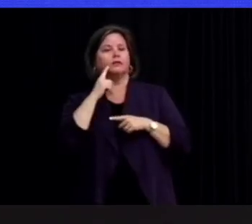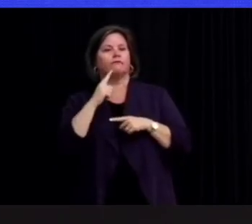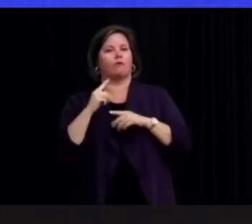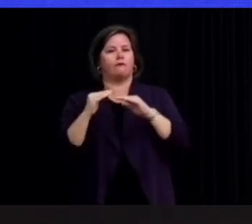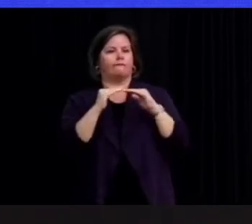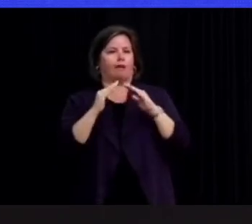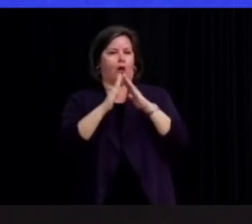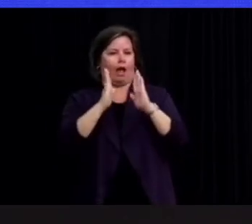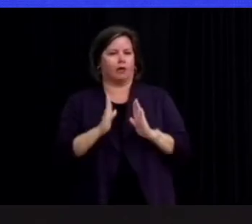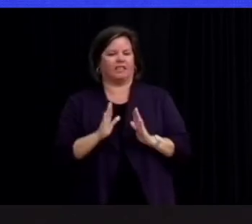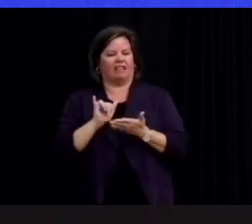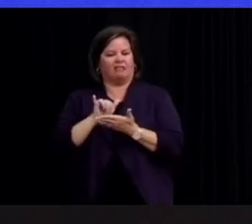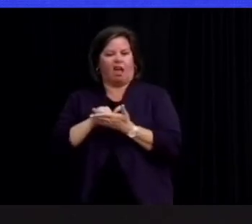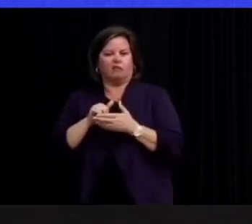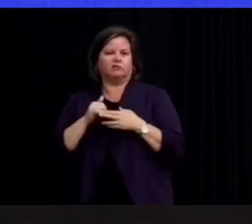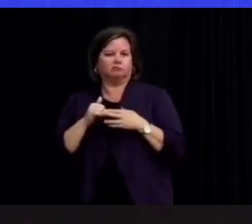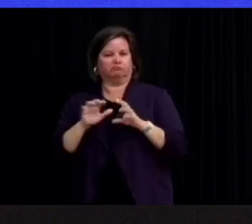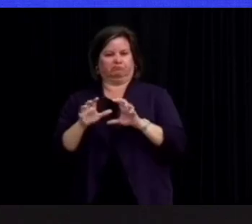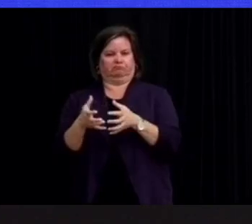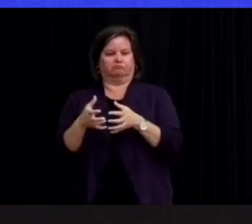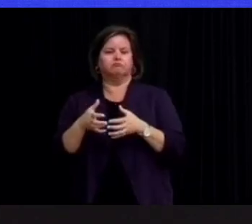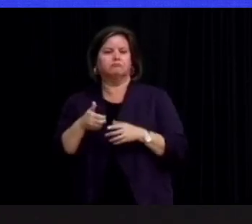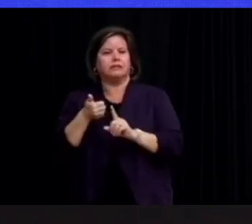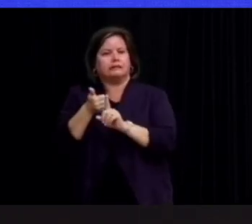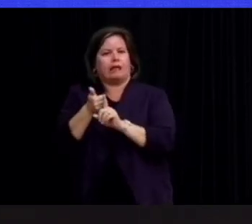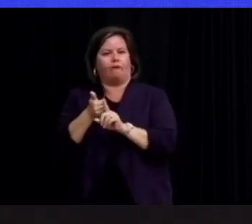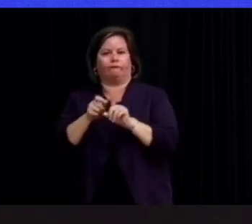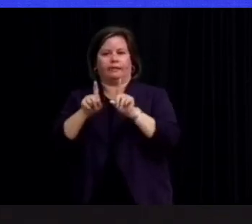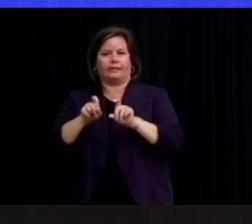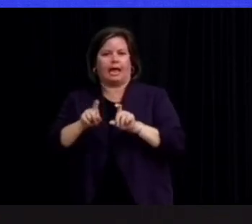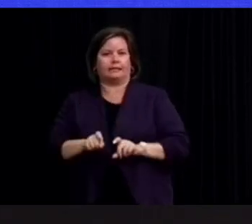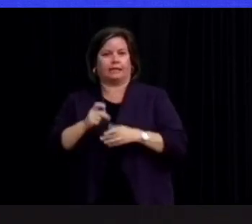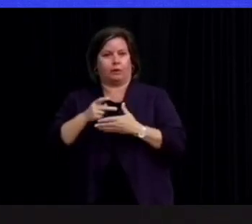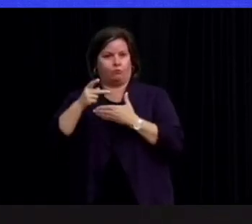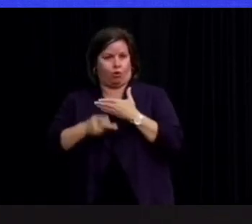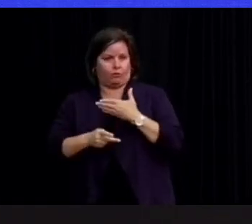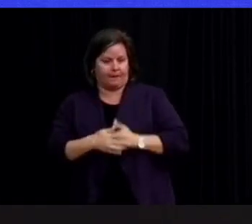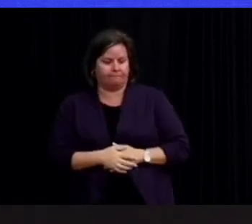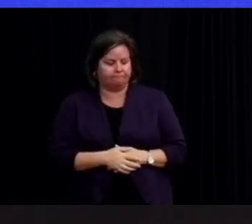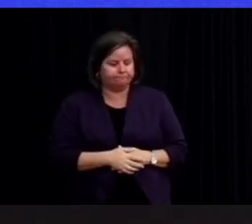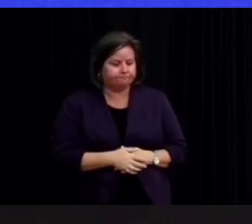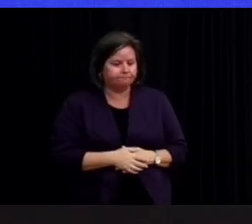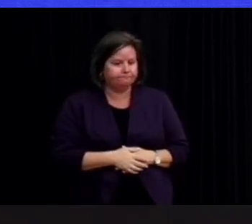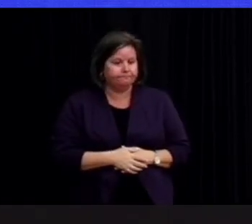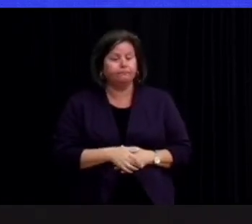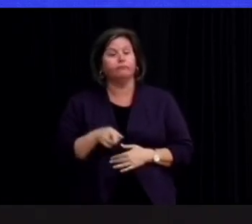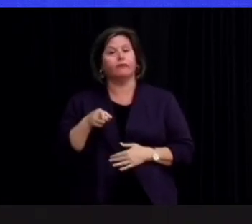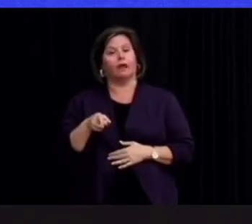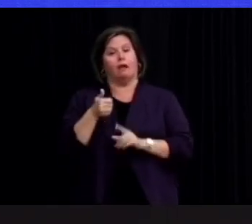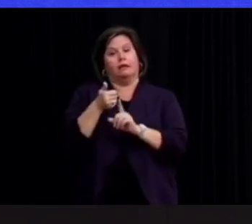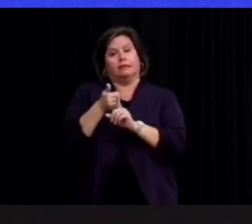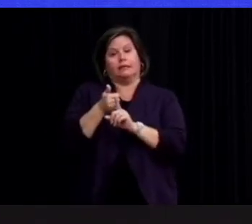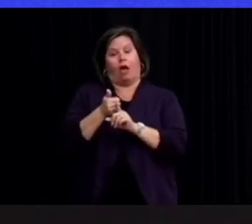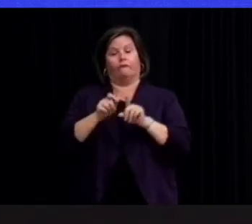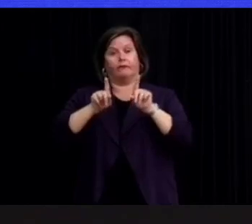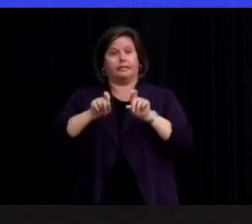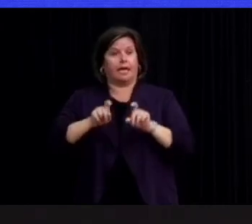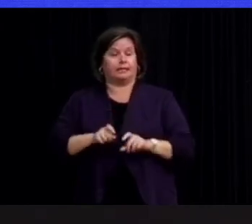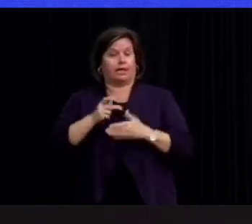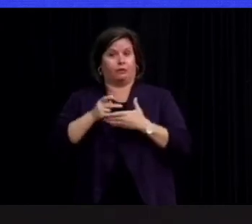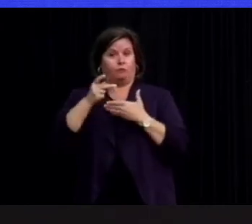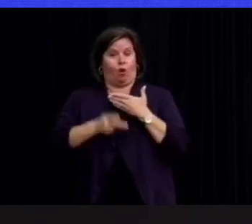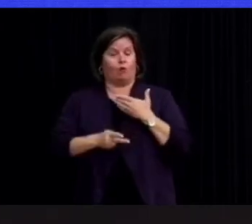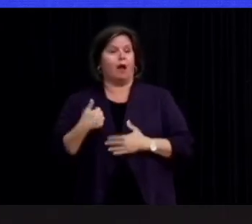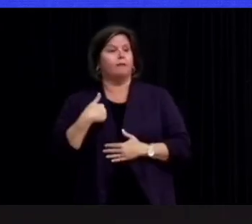self-testing program. And excuse me, one of the unique things about our self-testing program is that we're testing not